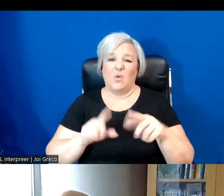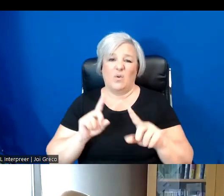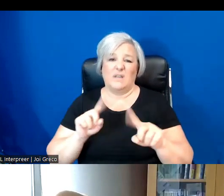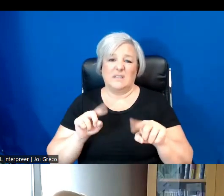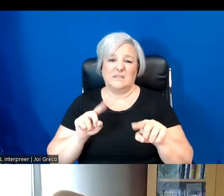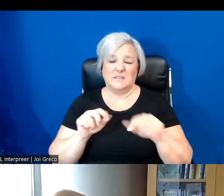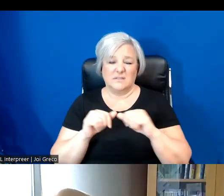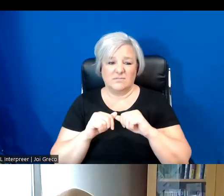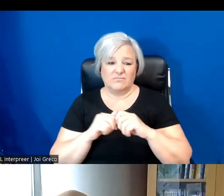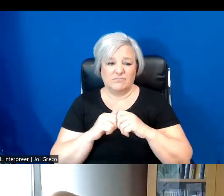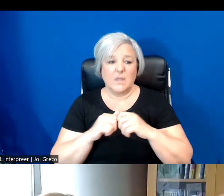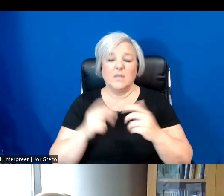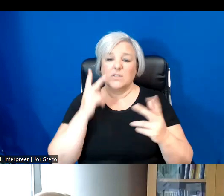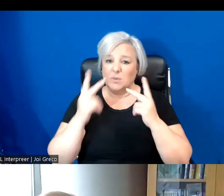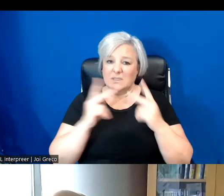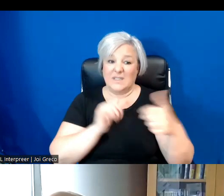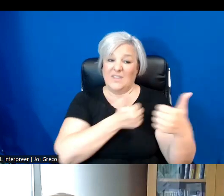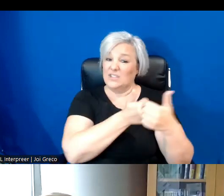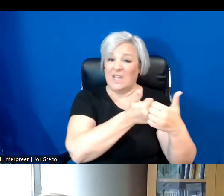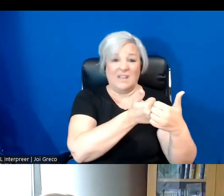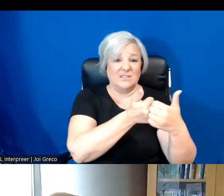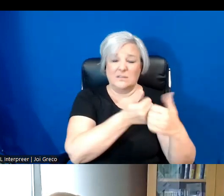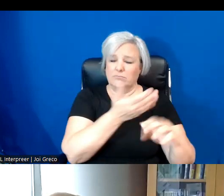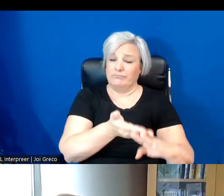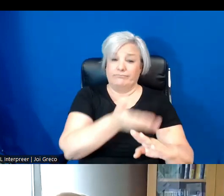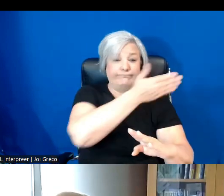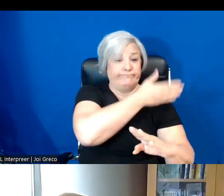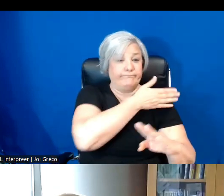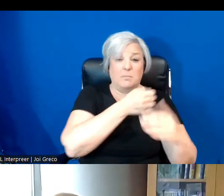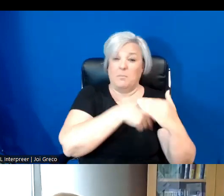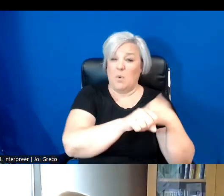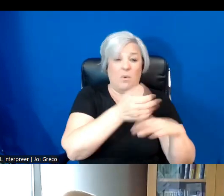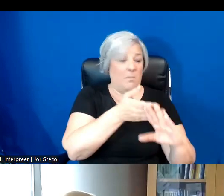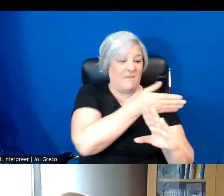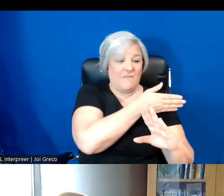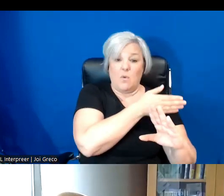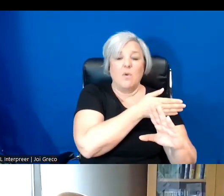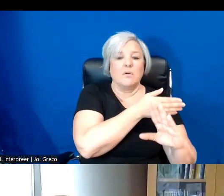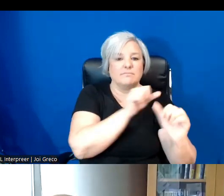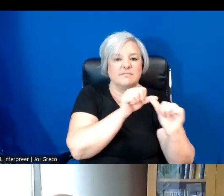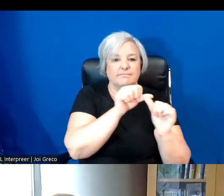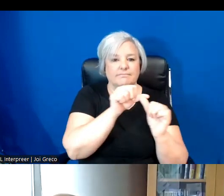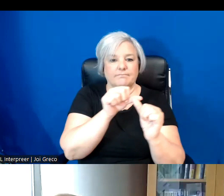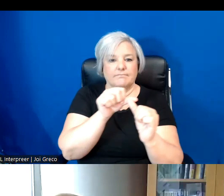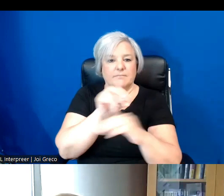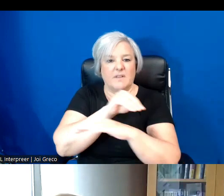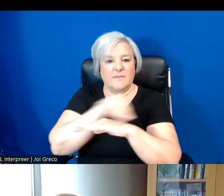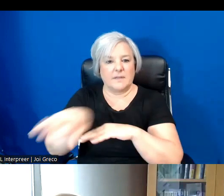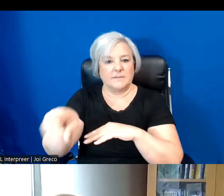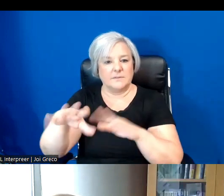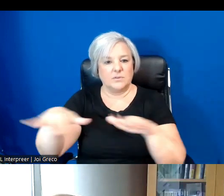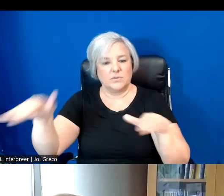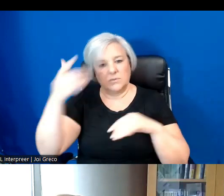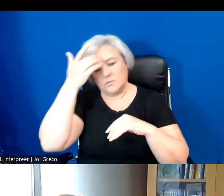So we see that the household challenges before, long time ago, before the kid was even born, have a continued effect on the kid's